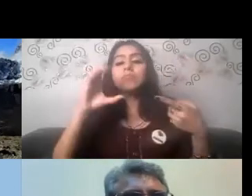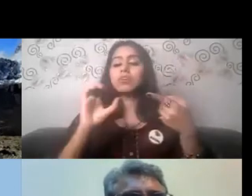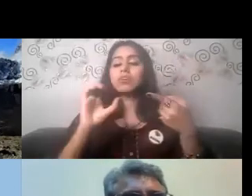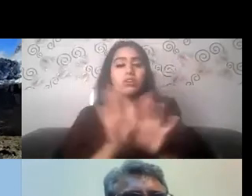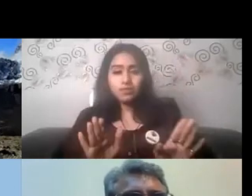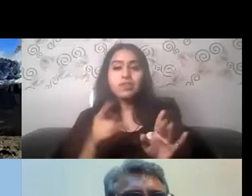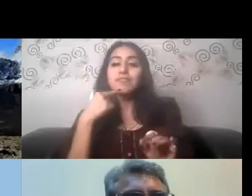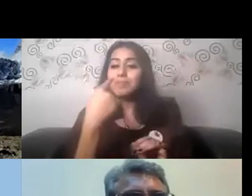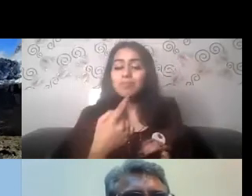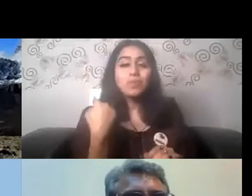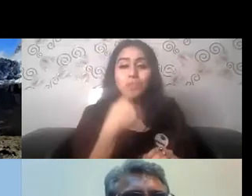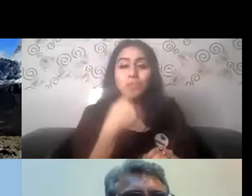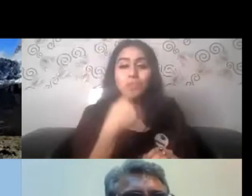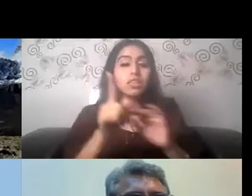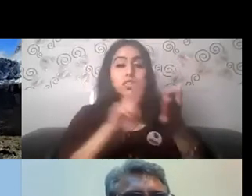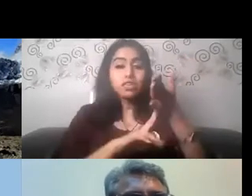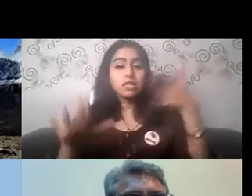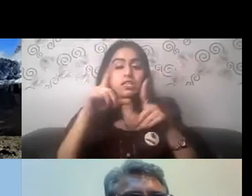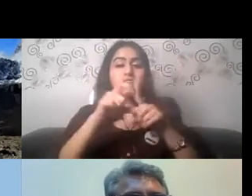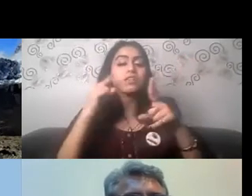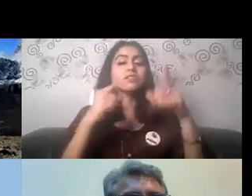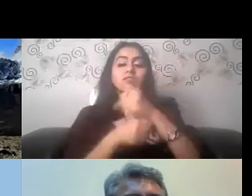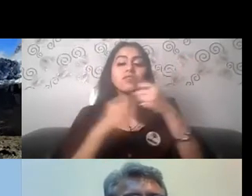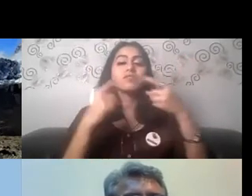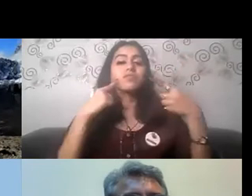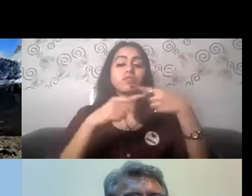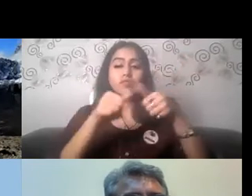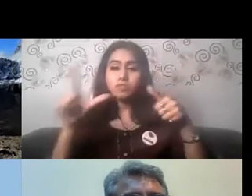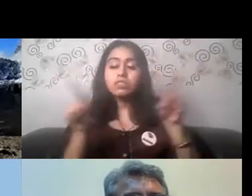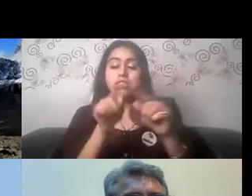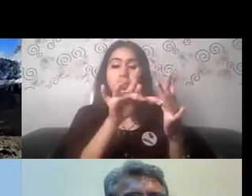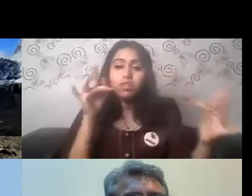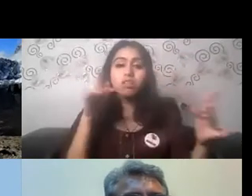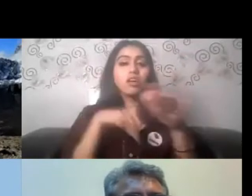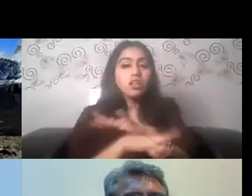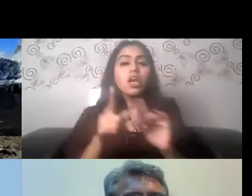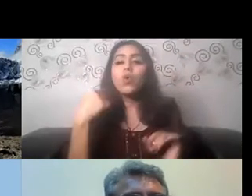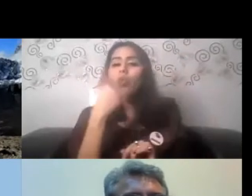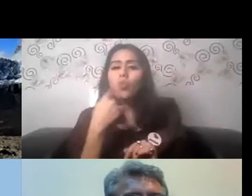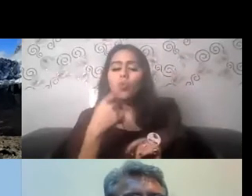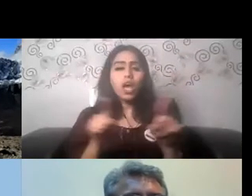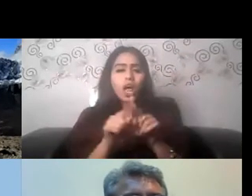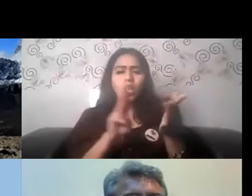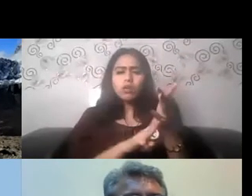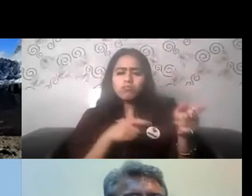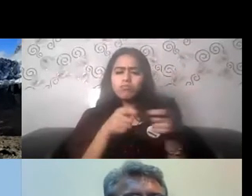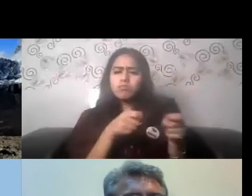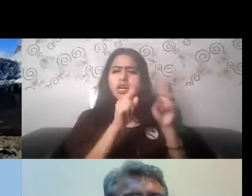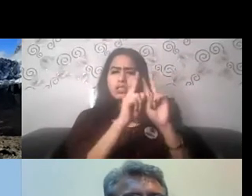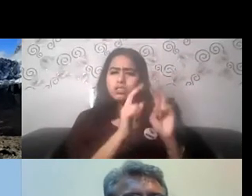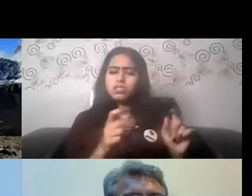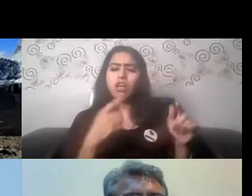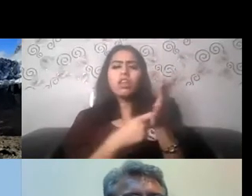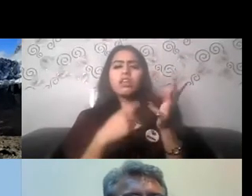the National Digital Strategy a commitment to providing the proactive monitoring and reporting